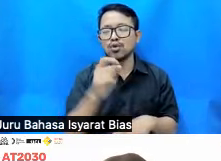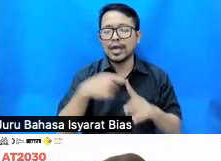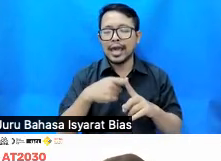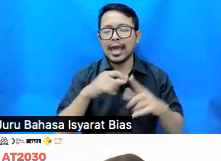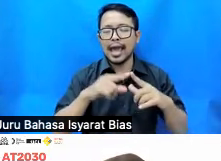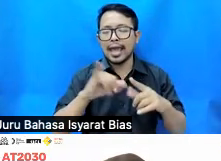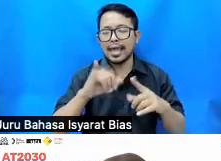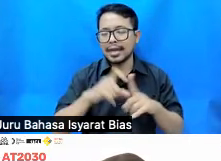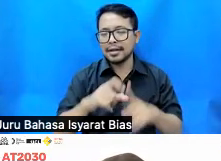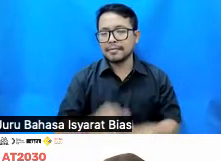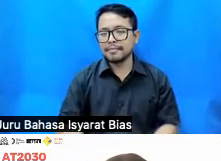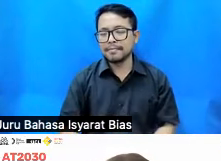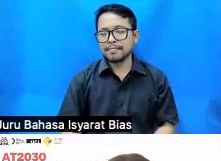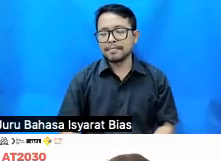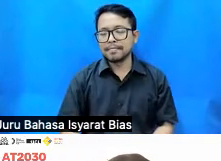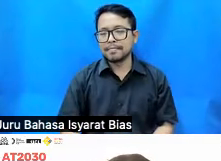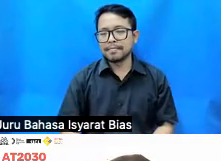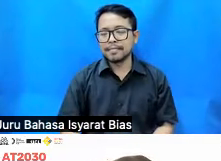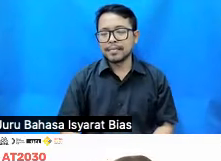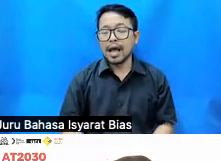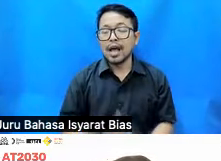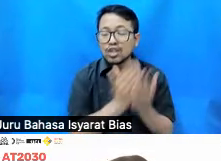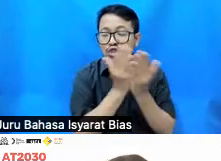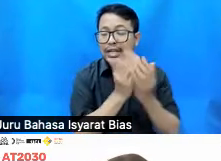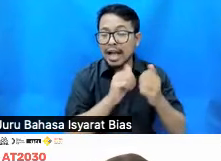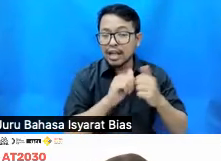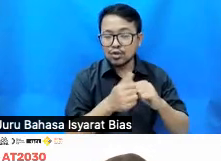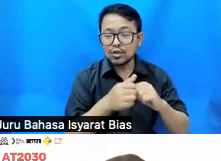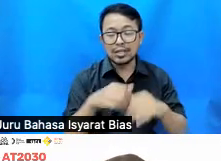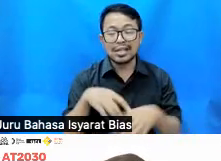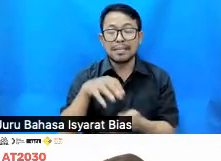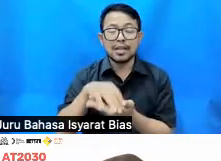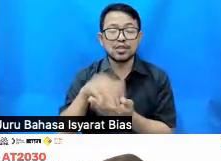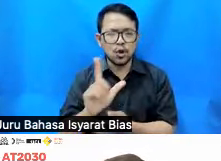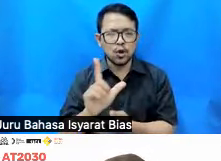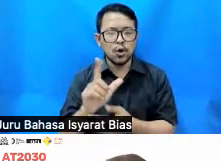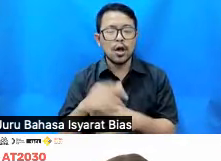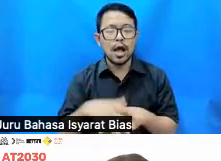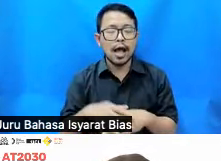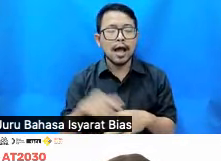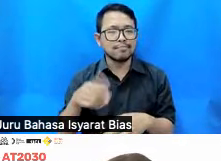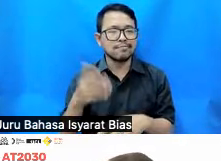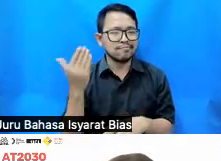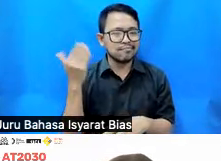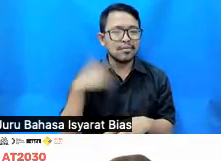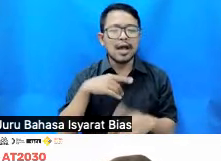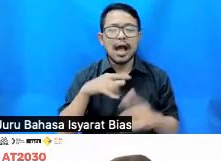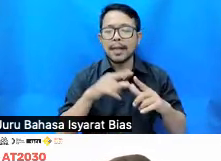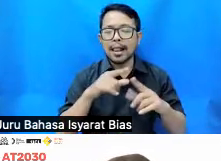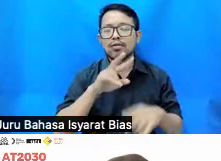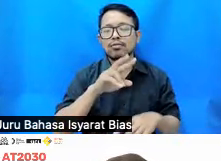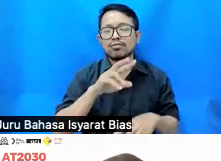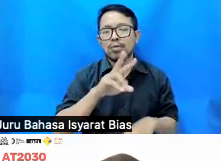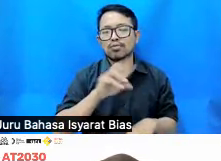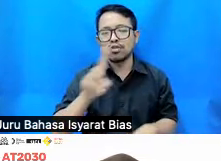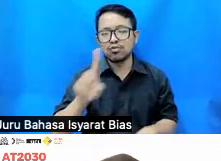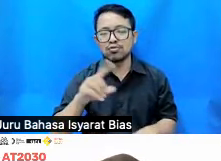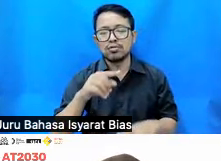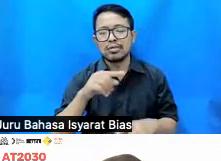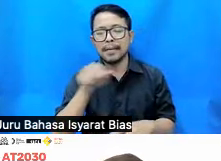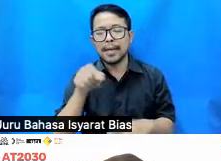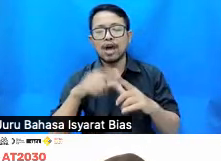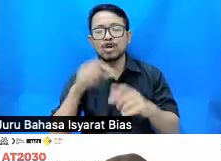So our case study on the city of Solo took place between April and August 2021, and we combined virtual